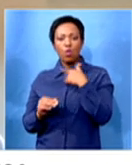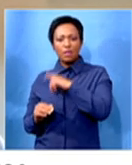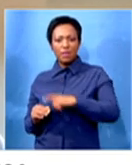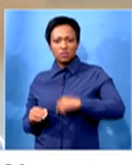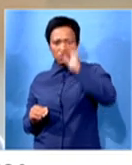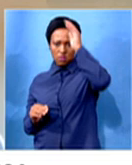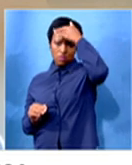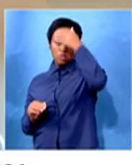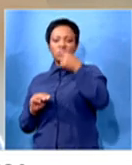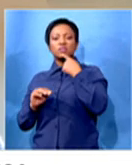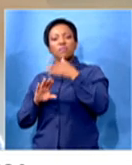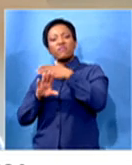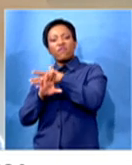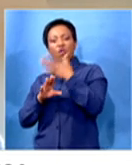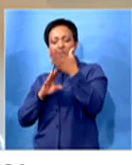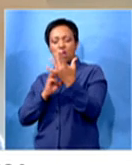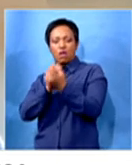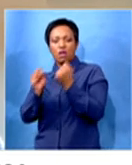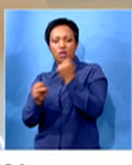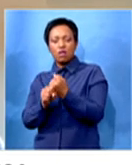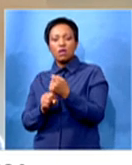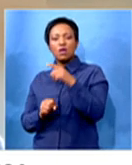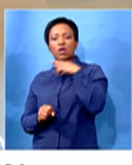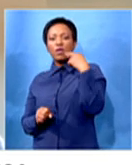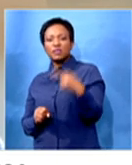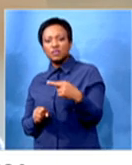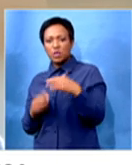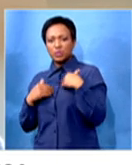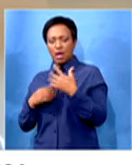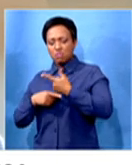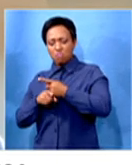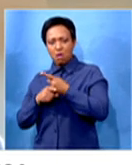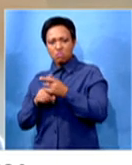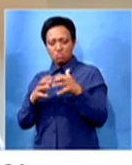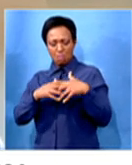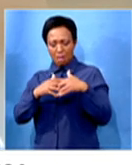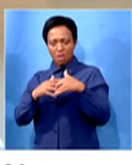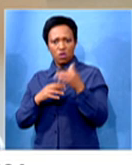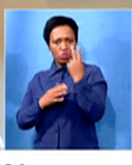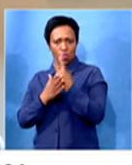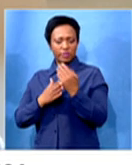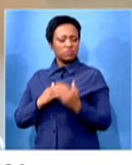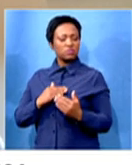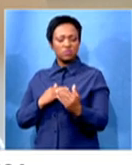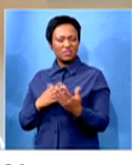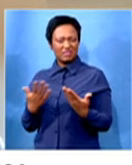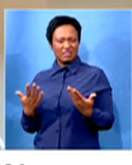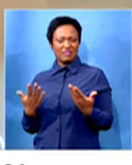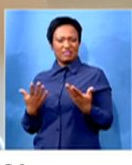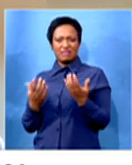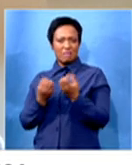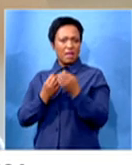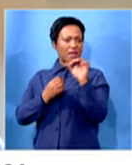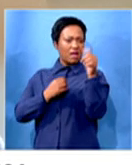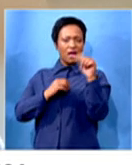the end of the year, we're going to have something, Russia starting to do production in 2 weeks' time, and, many other